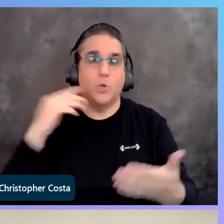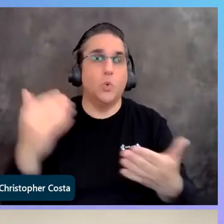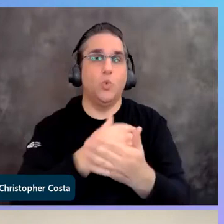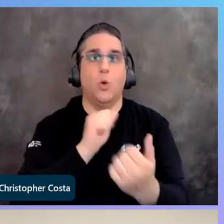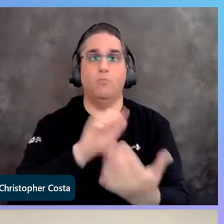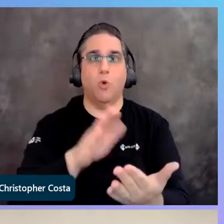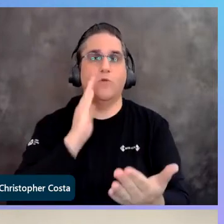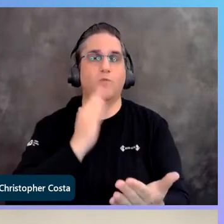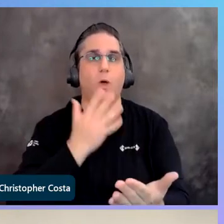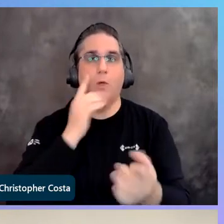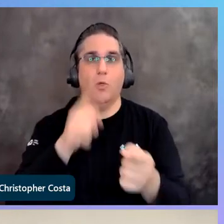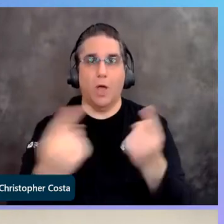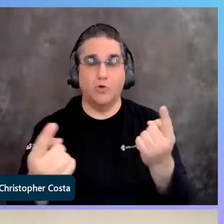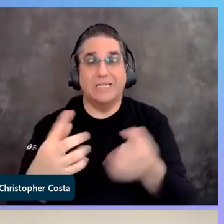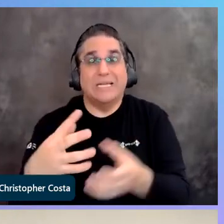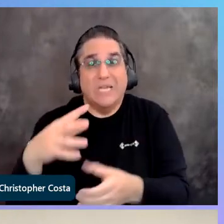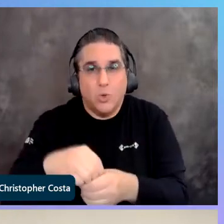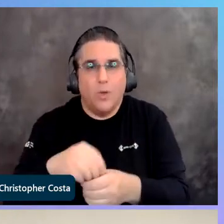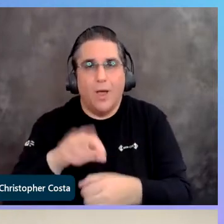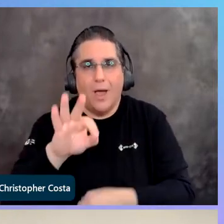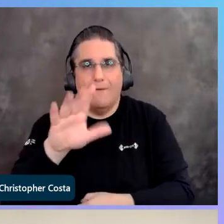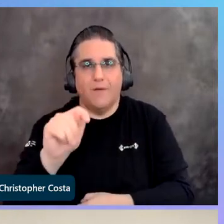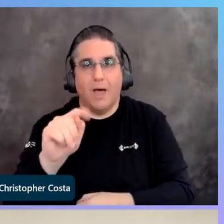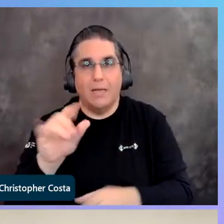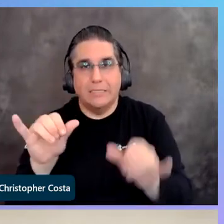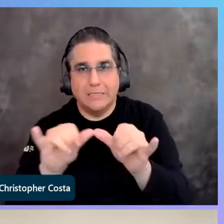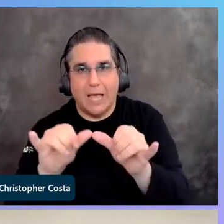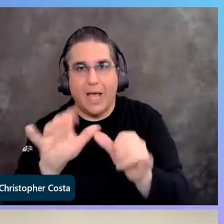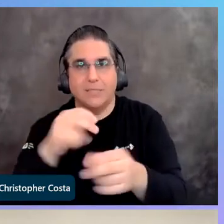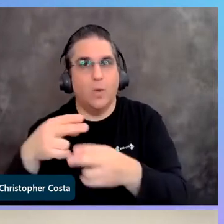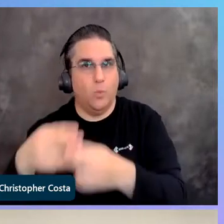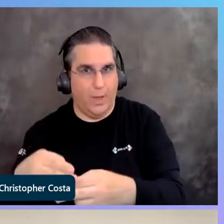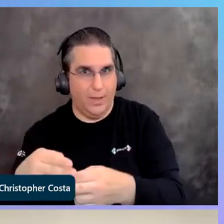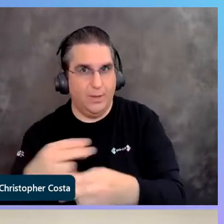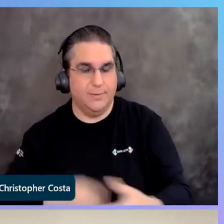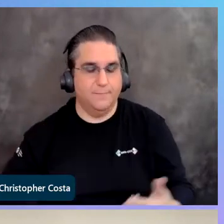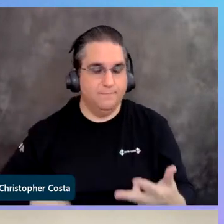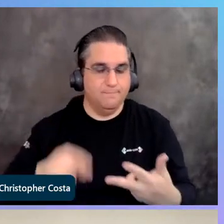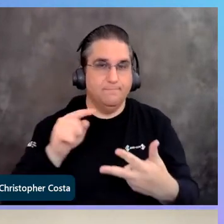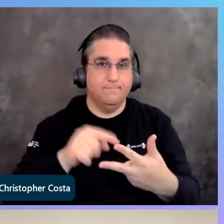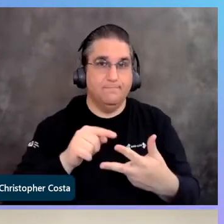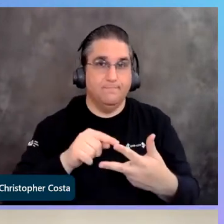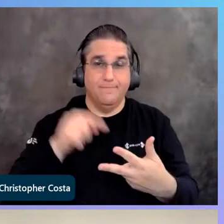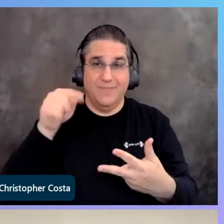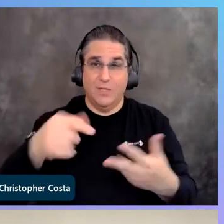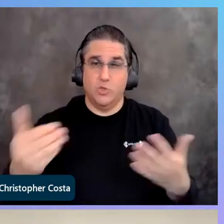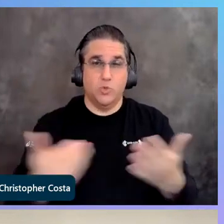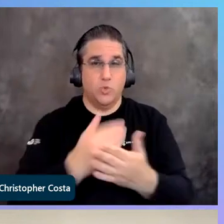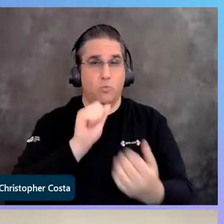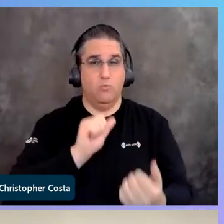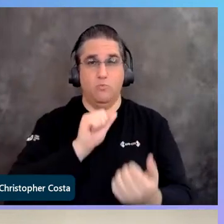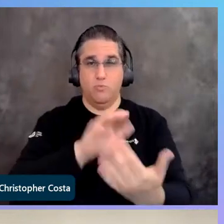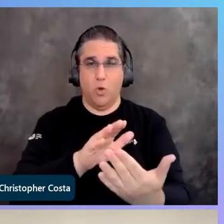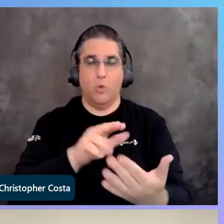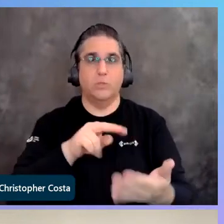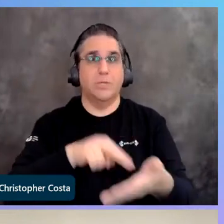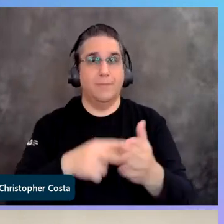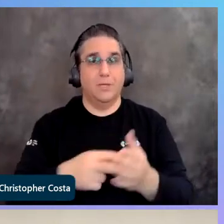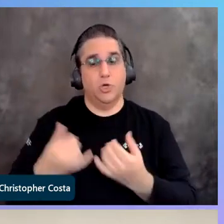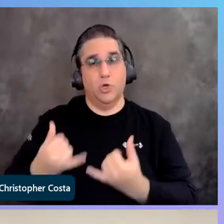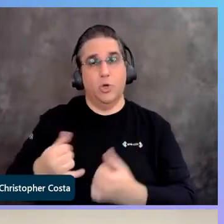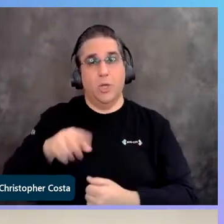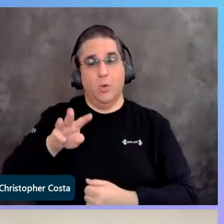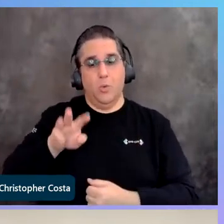incorporates font size and font weight. 2, because of this new approach, the current WCAG